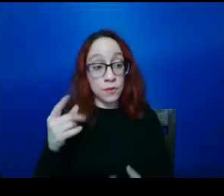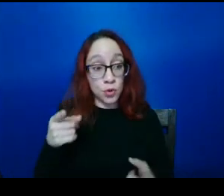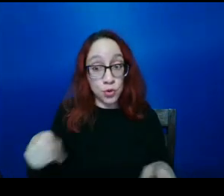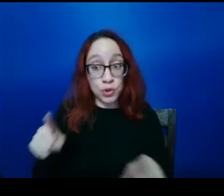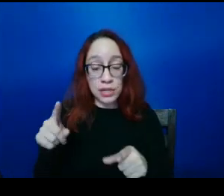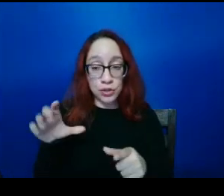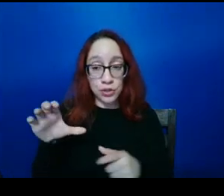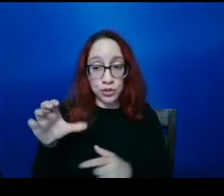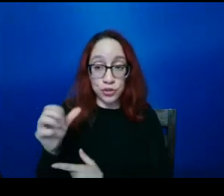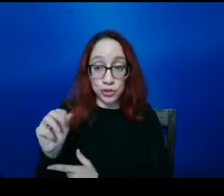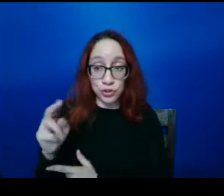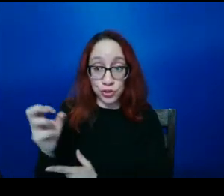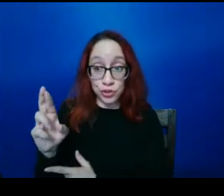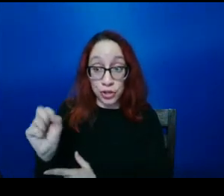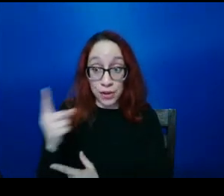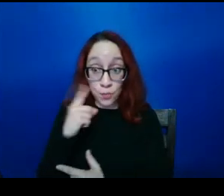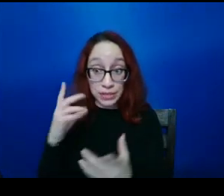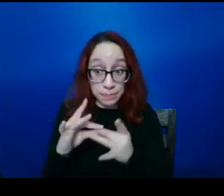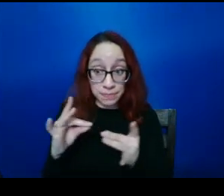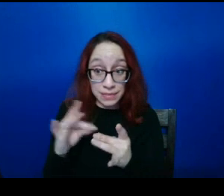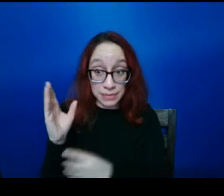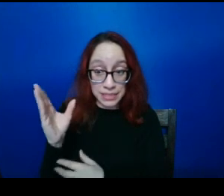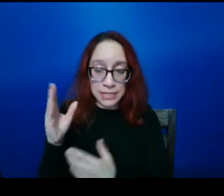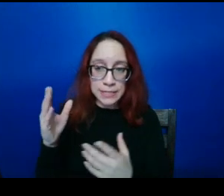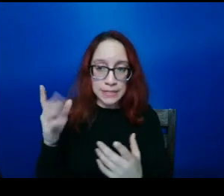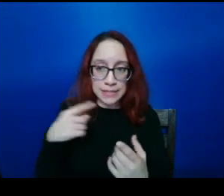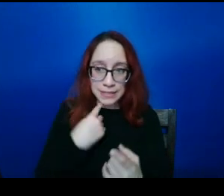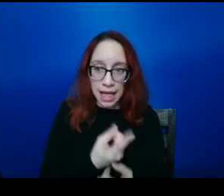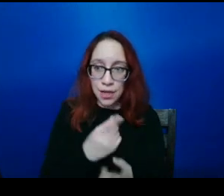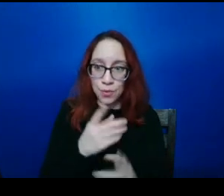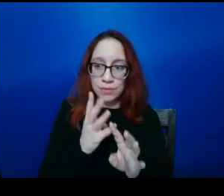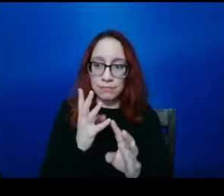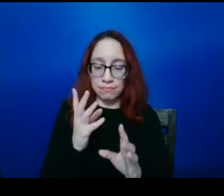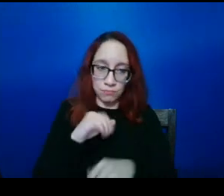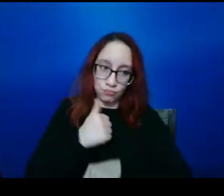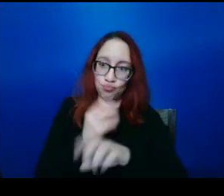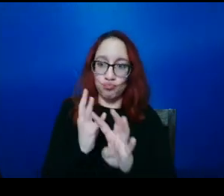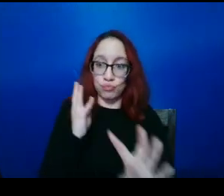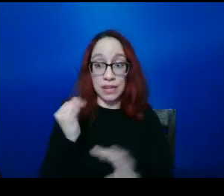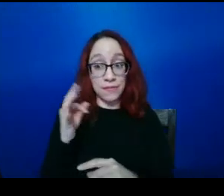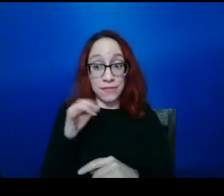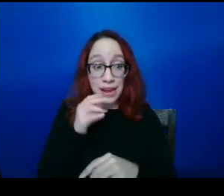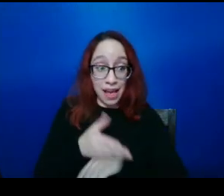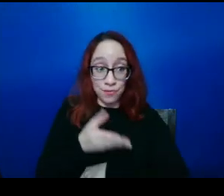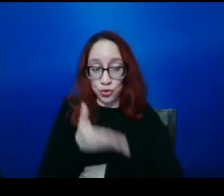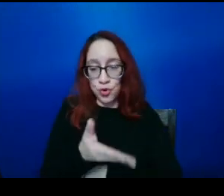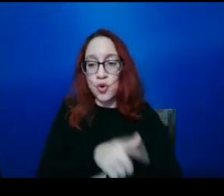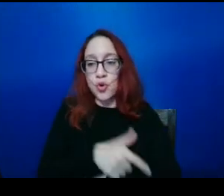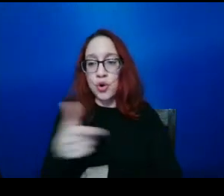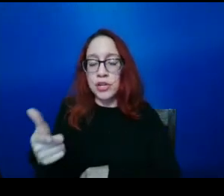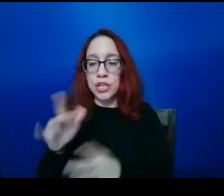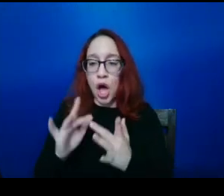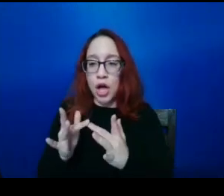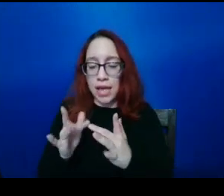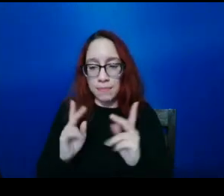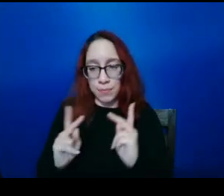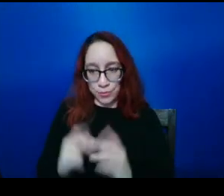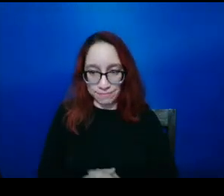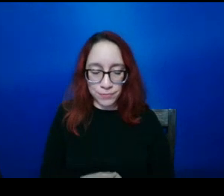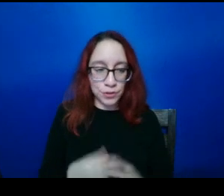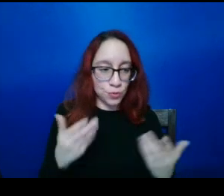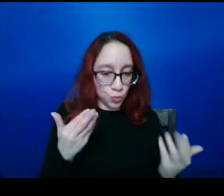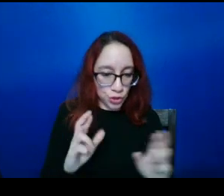the chambers and you'd like to speak, now would be the time to make that known by forming a line. Otherwise, after the speaker, we'll go to the online speakers. All right, please